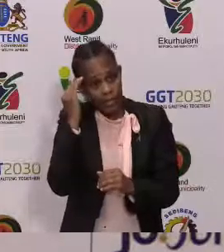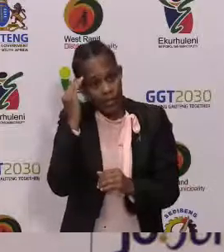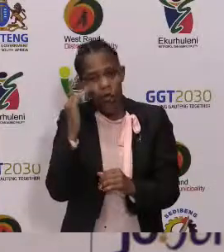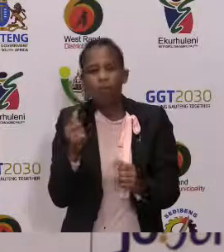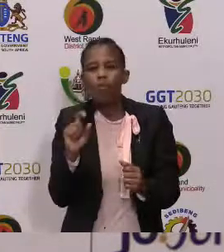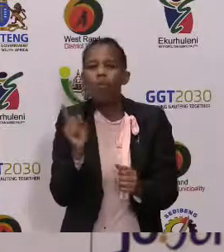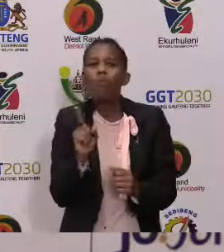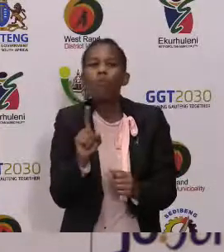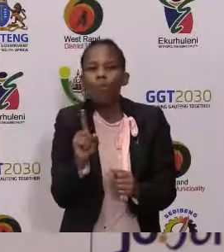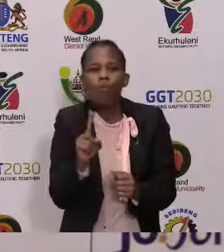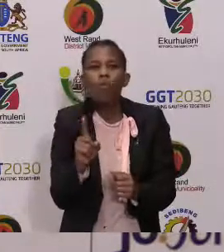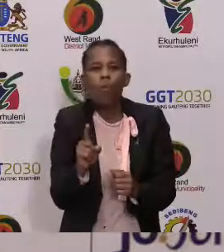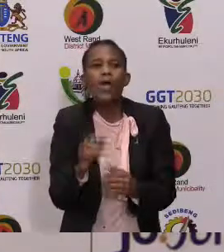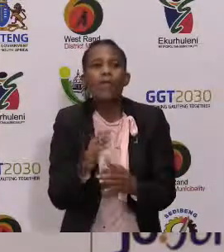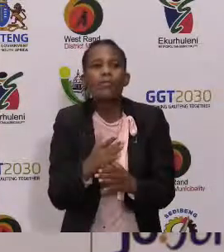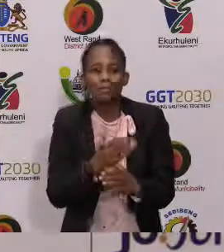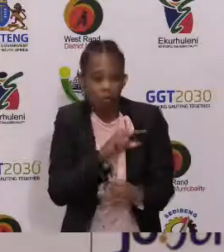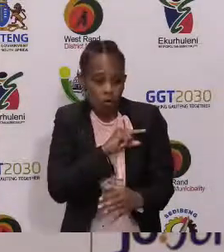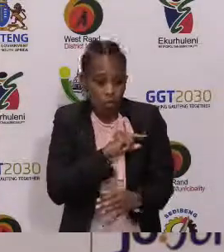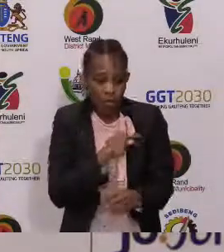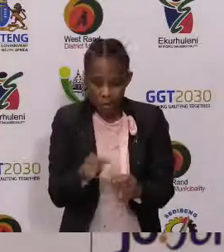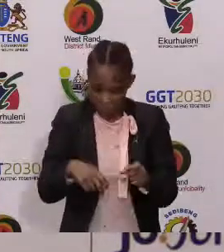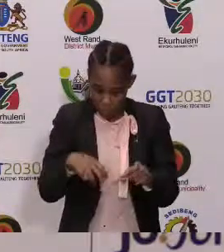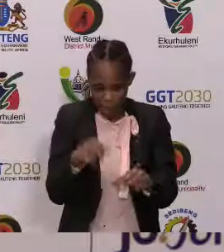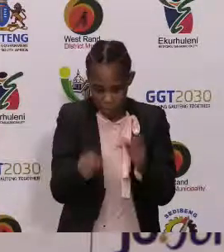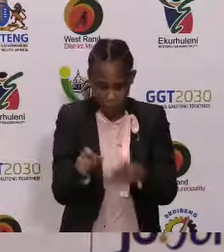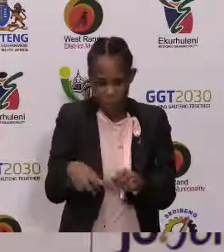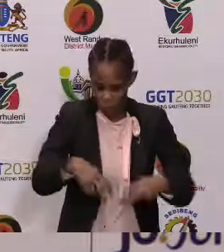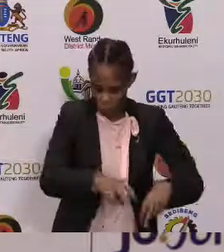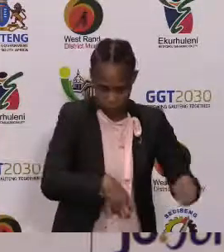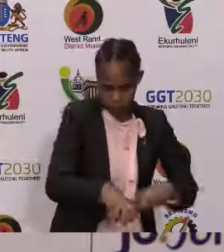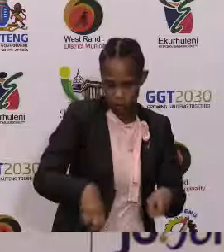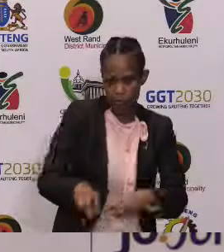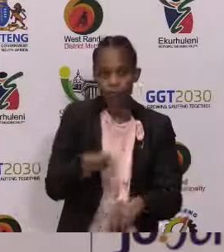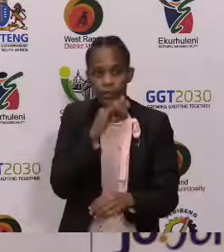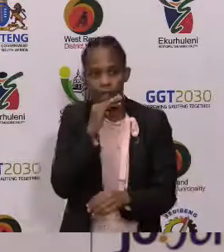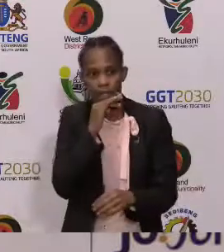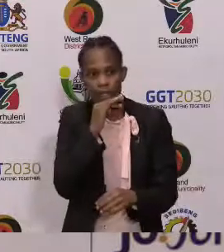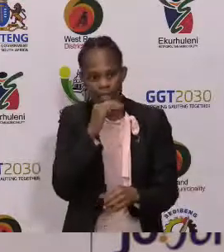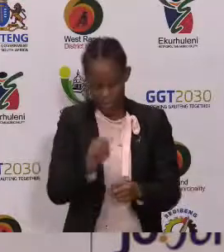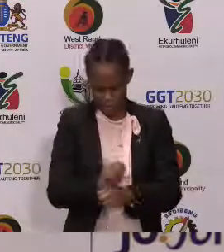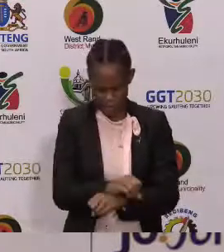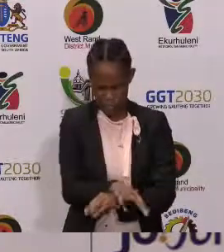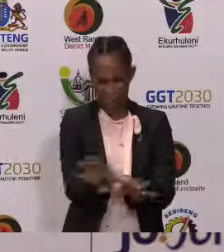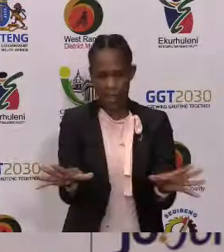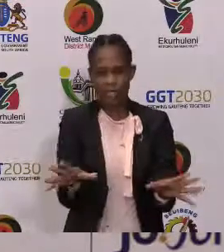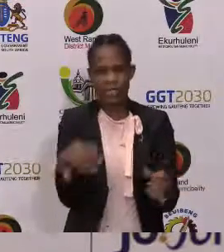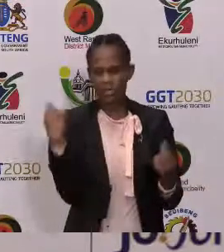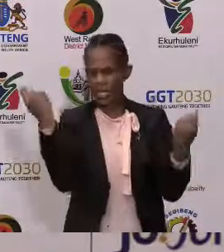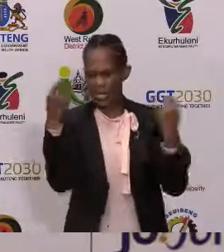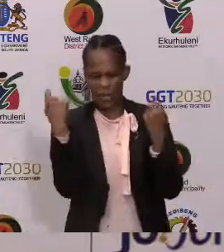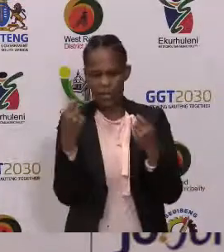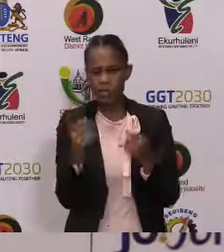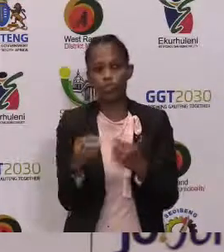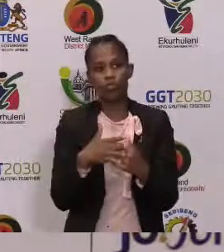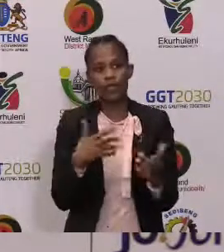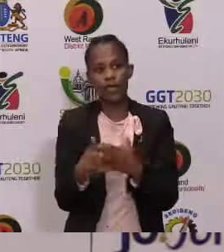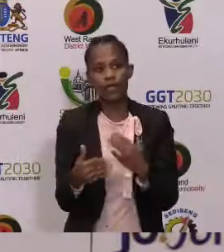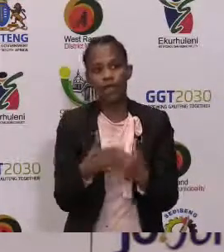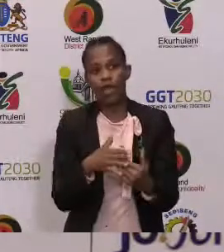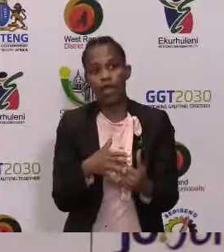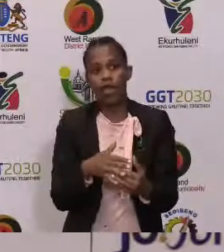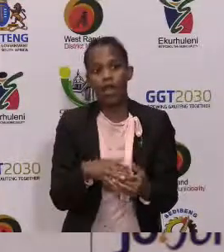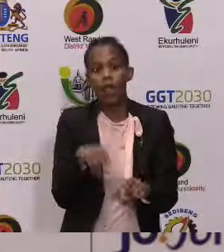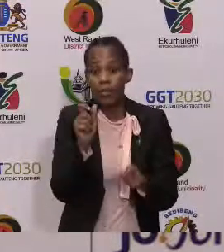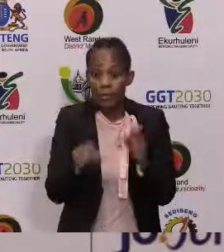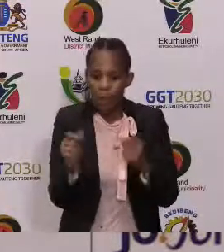waves. 80% of all infections, either directly or indirectly, are because of super spreader events. And these super spreader events is when people